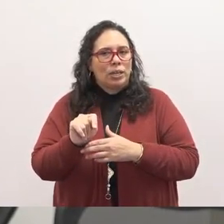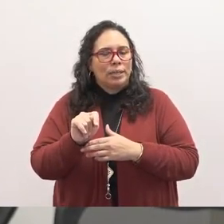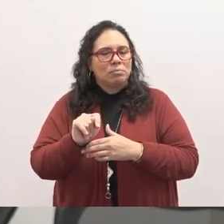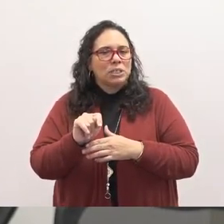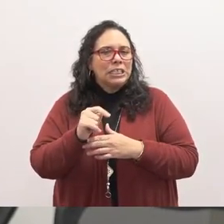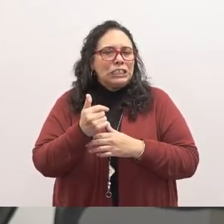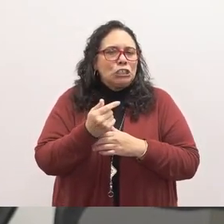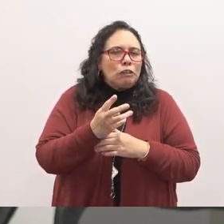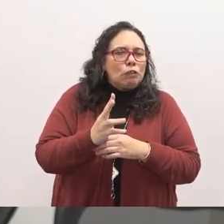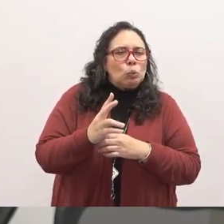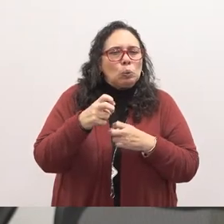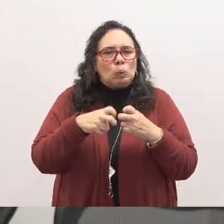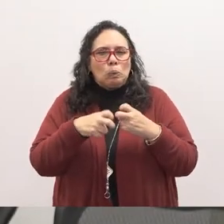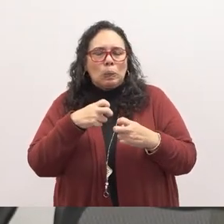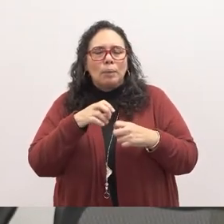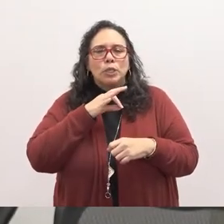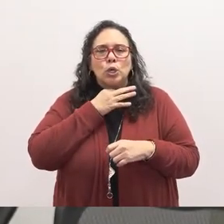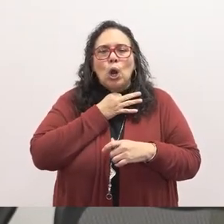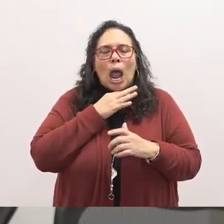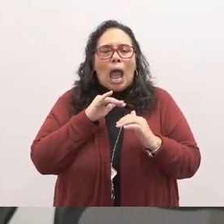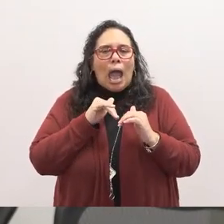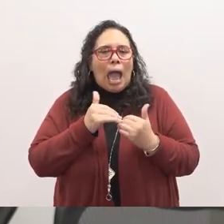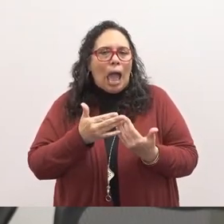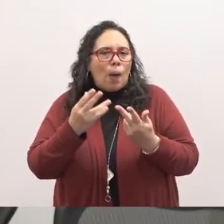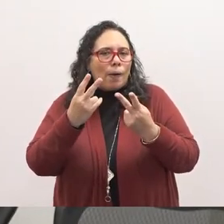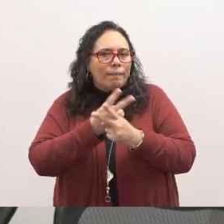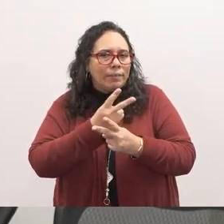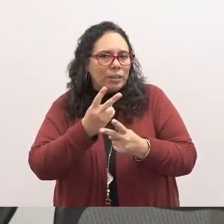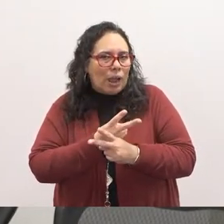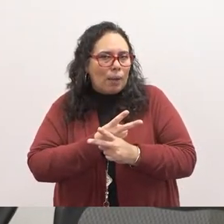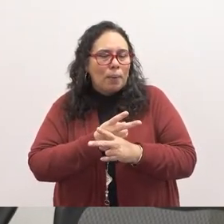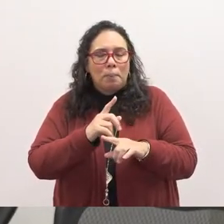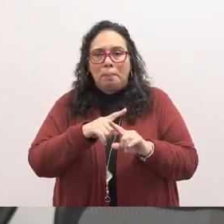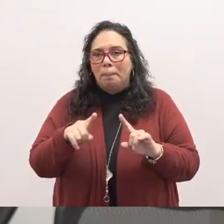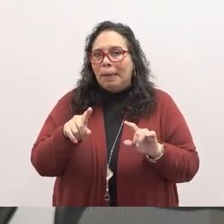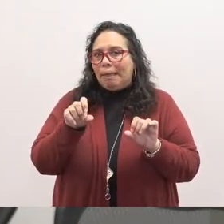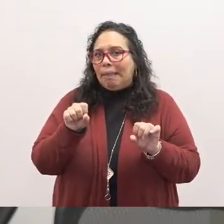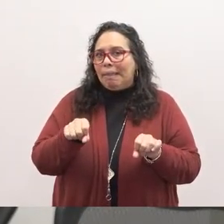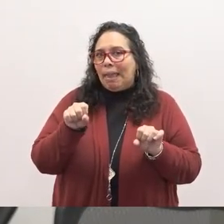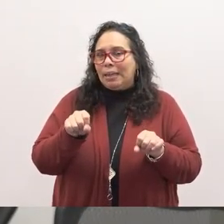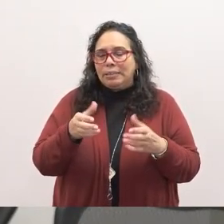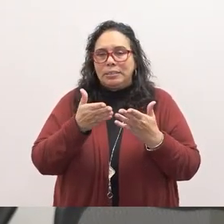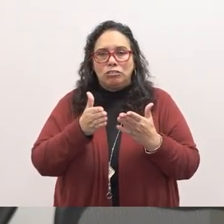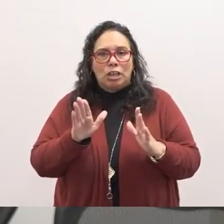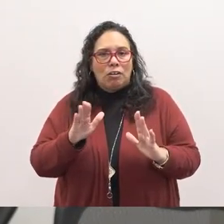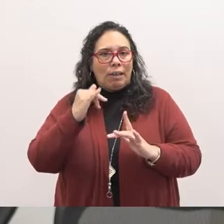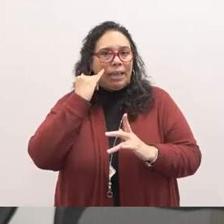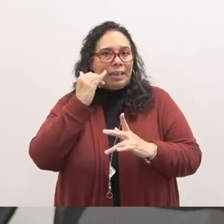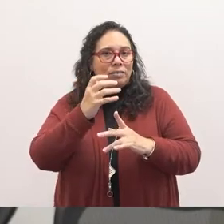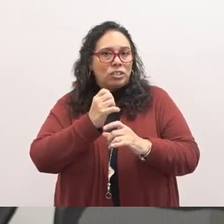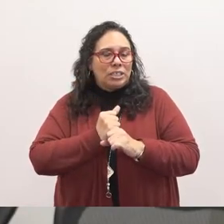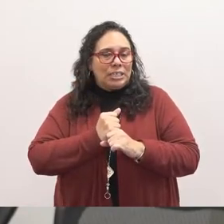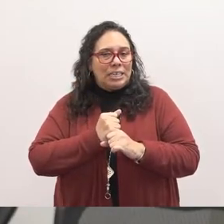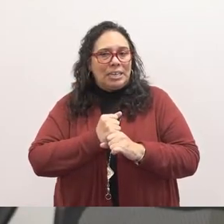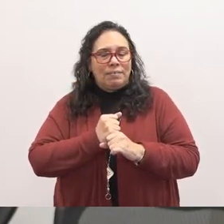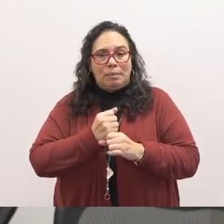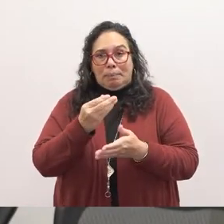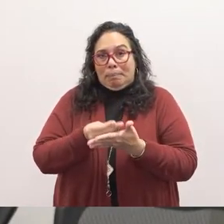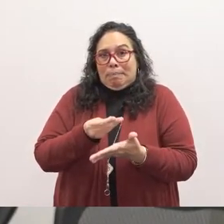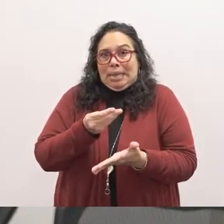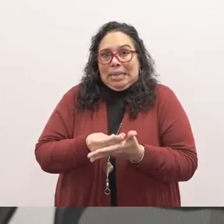curious how they figure these things out. But yes, in general, if you've received a campaign